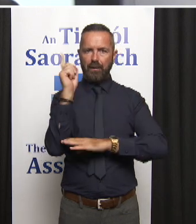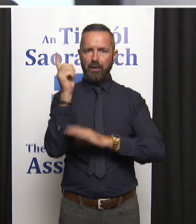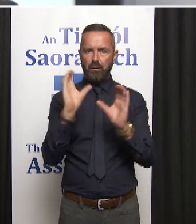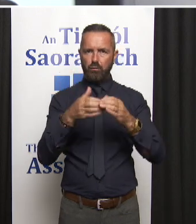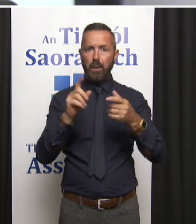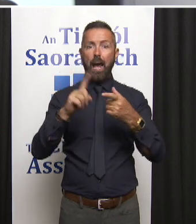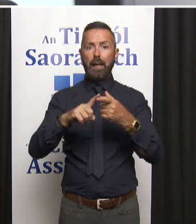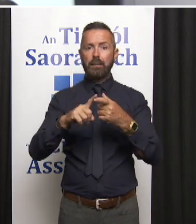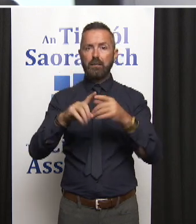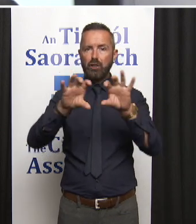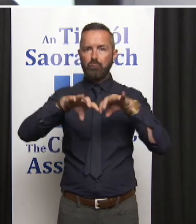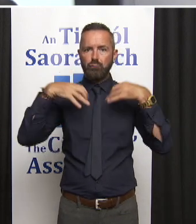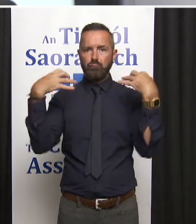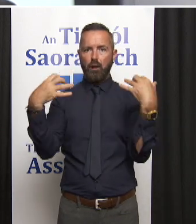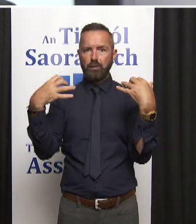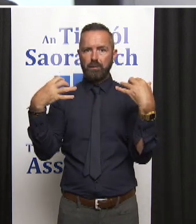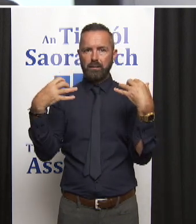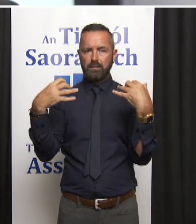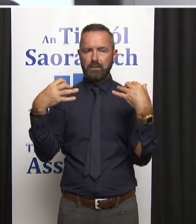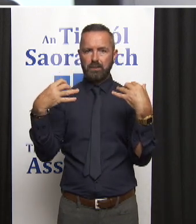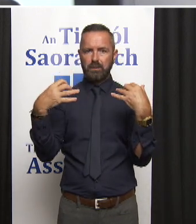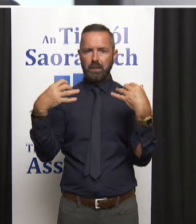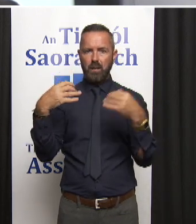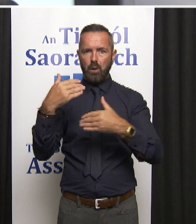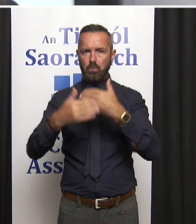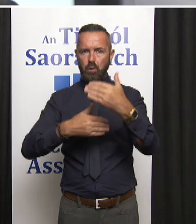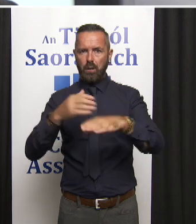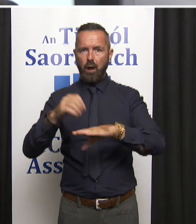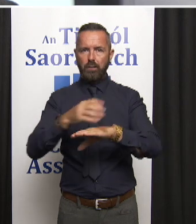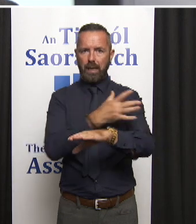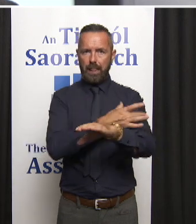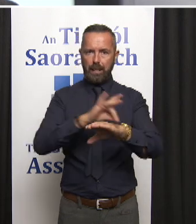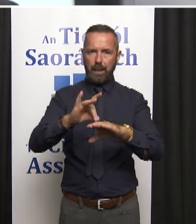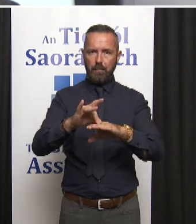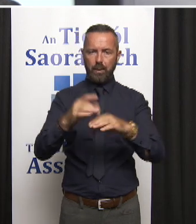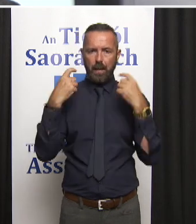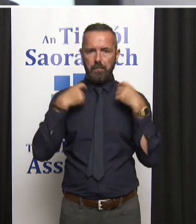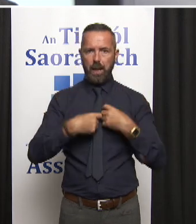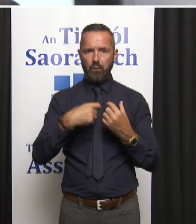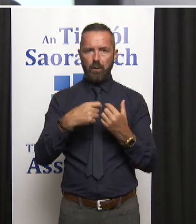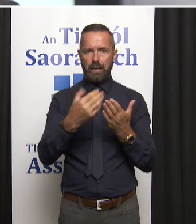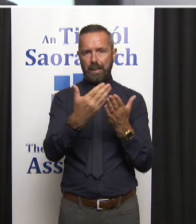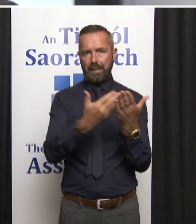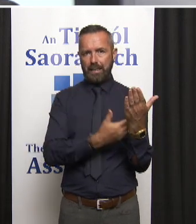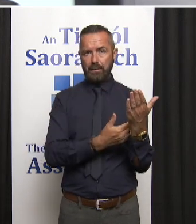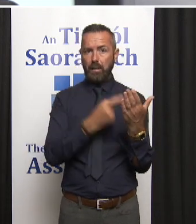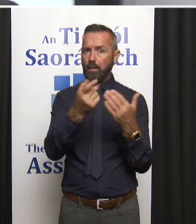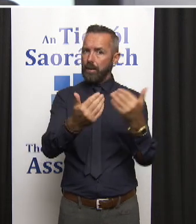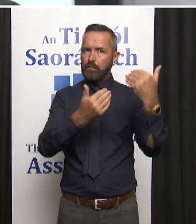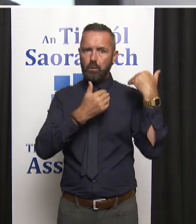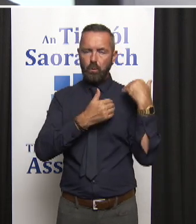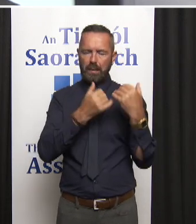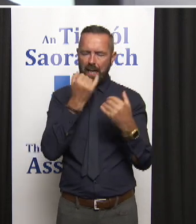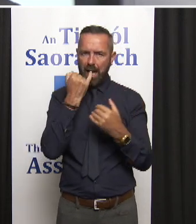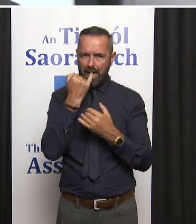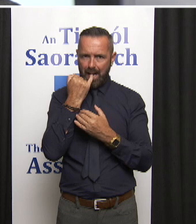and the Oireachtas pre-legislative scrutiny process on the Limerick mayoral legislation. This role is a critical